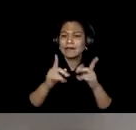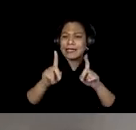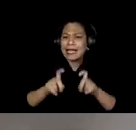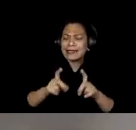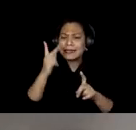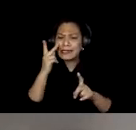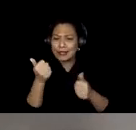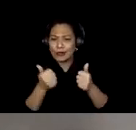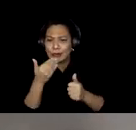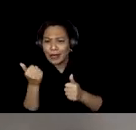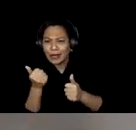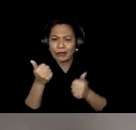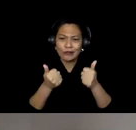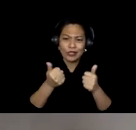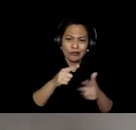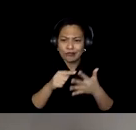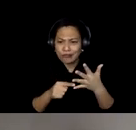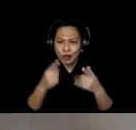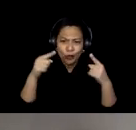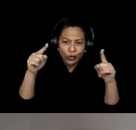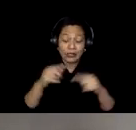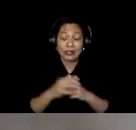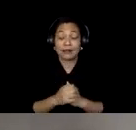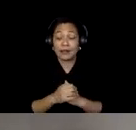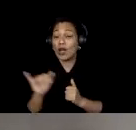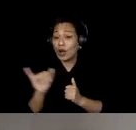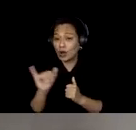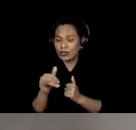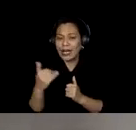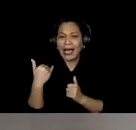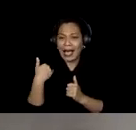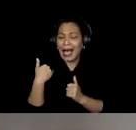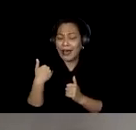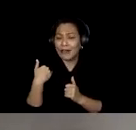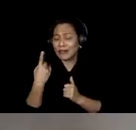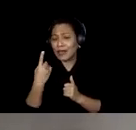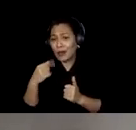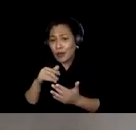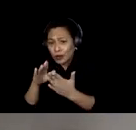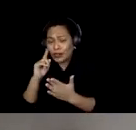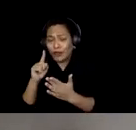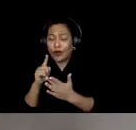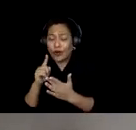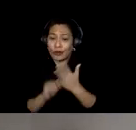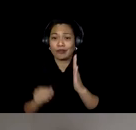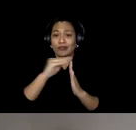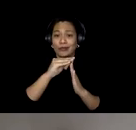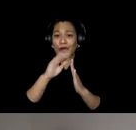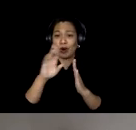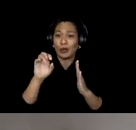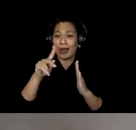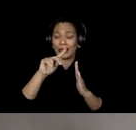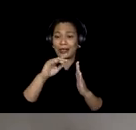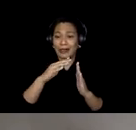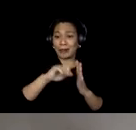thing to know is that there is in fact a way to rank immediately on search engine results pages, and that is to